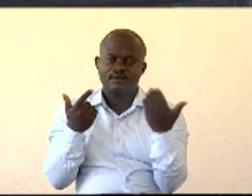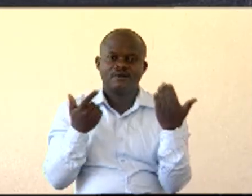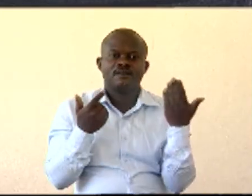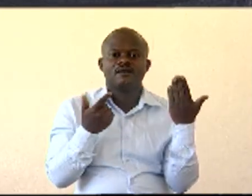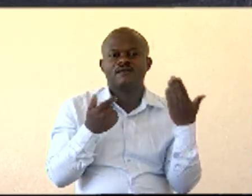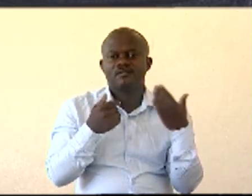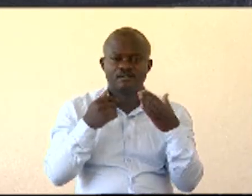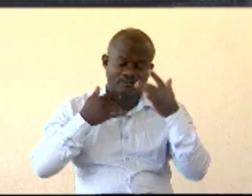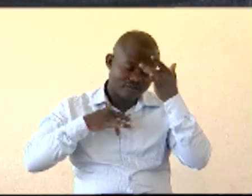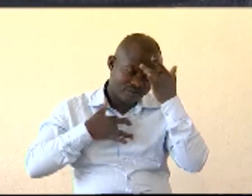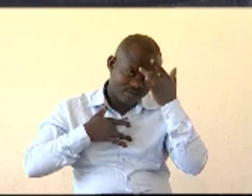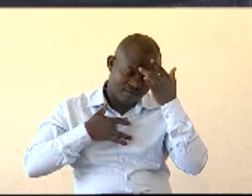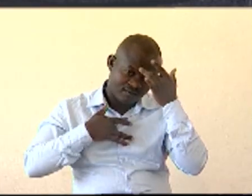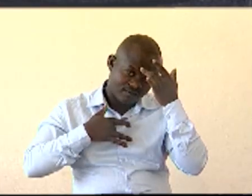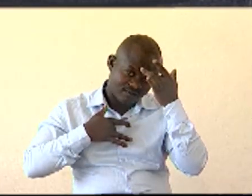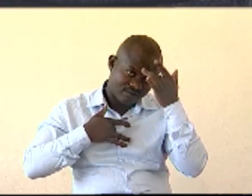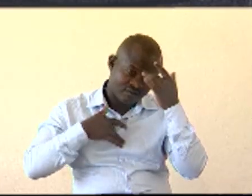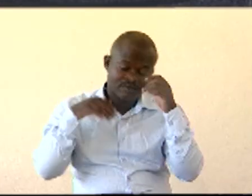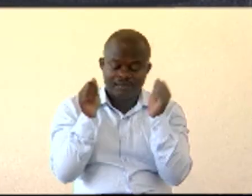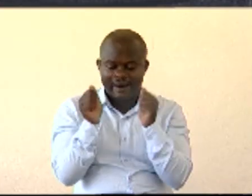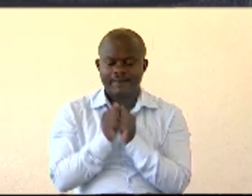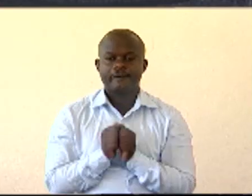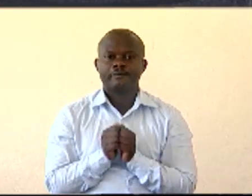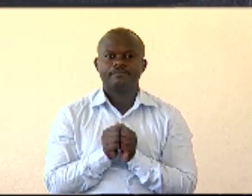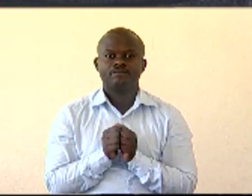you are suffering from red spots on your body.